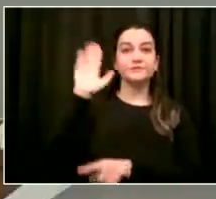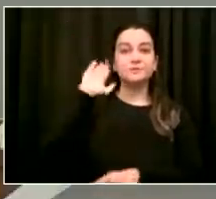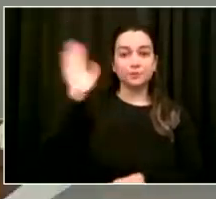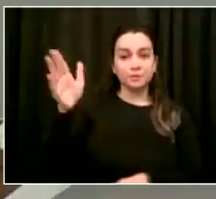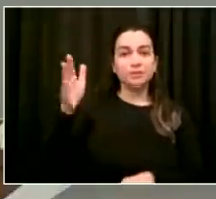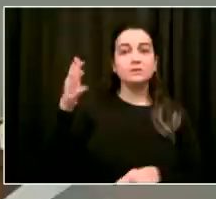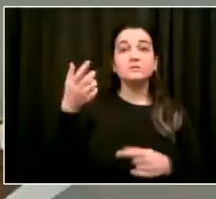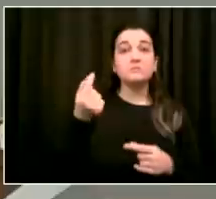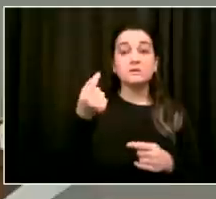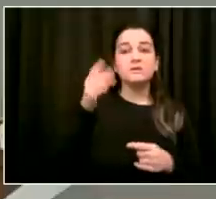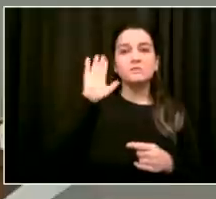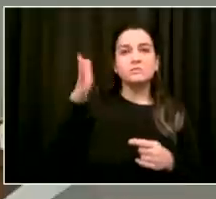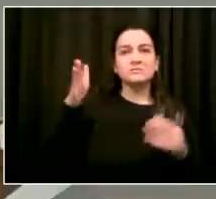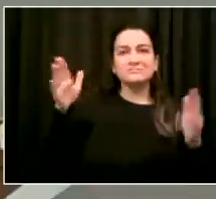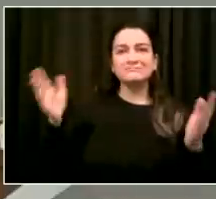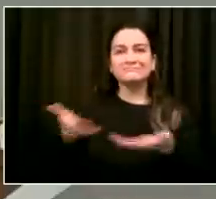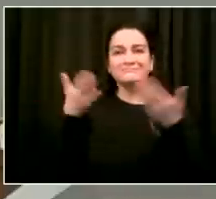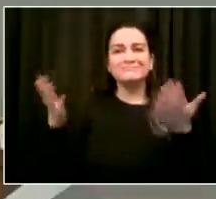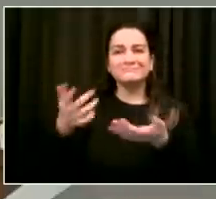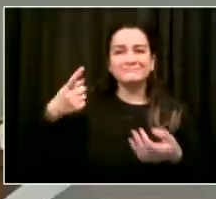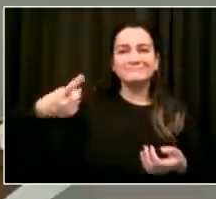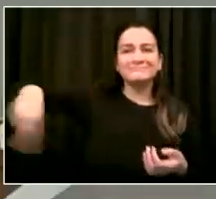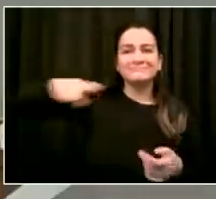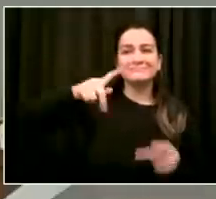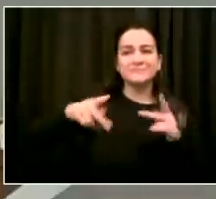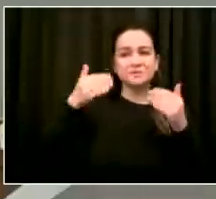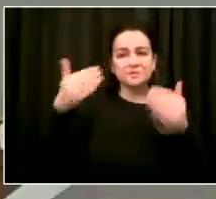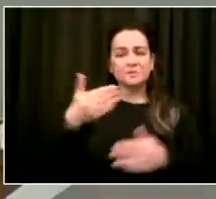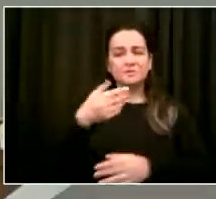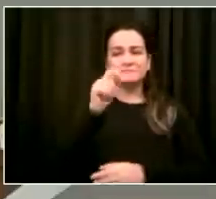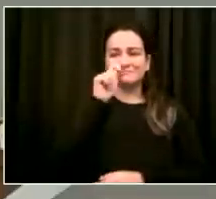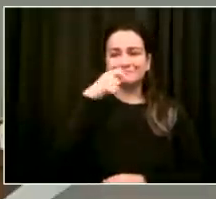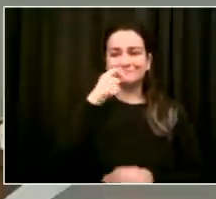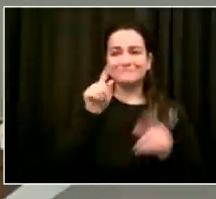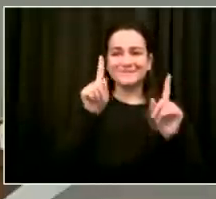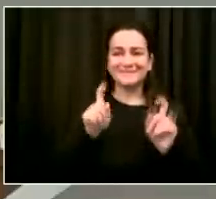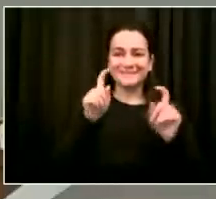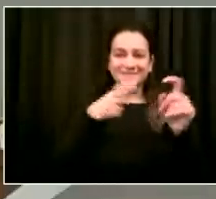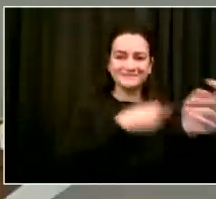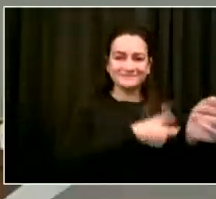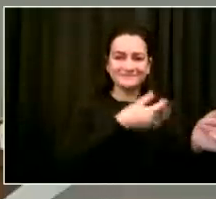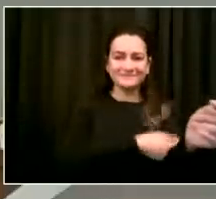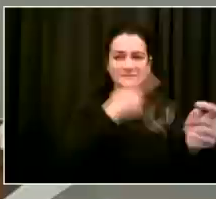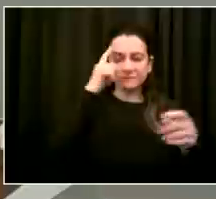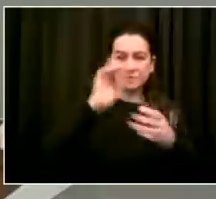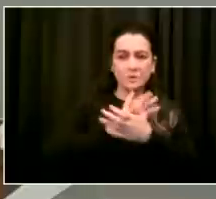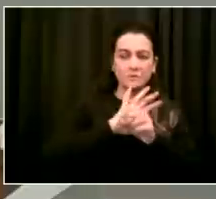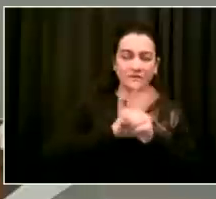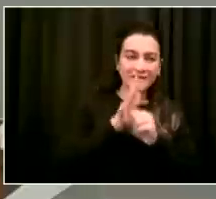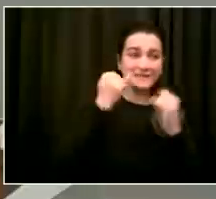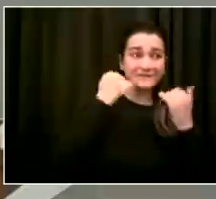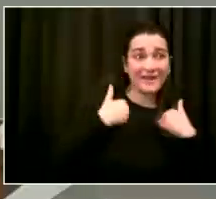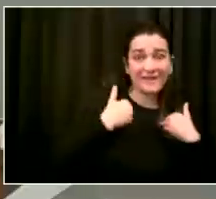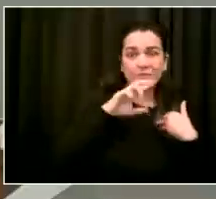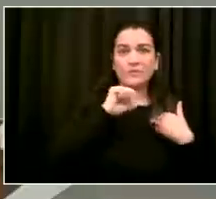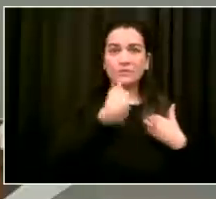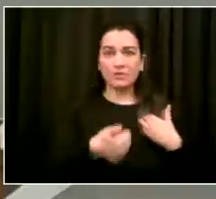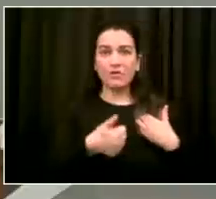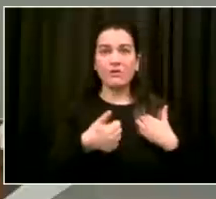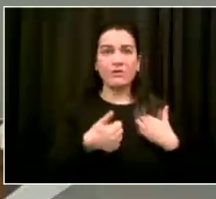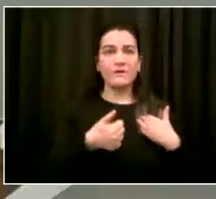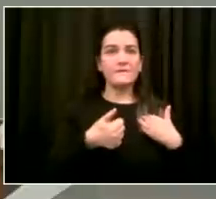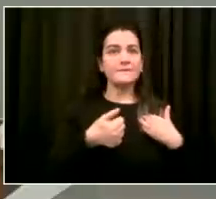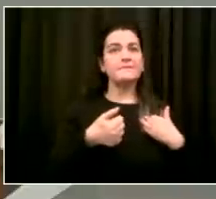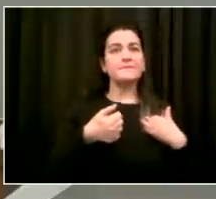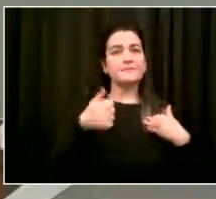and faith leaders to get the word out and to build the trust that we need to about the vaccine. And to be clear about it, this is the way that we need to build trust,